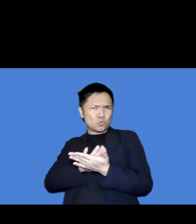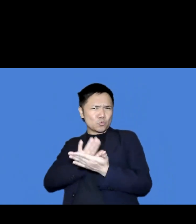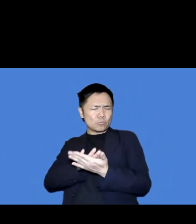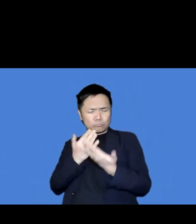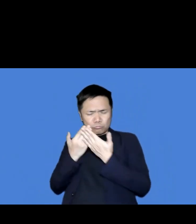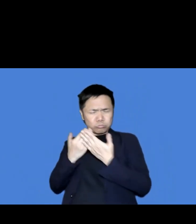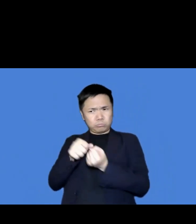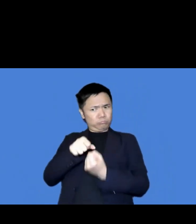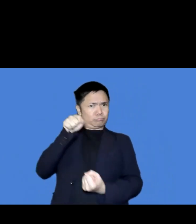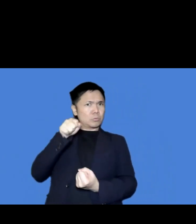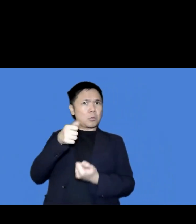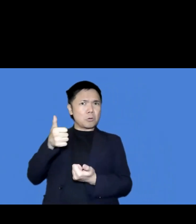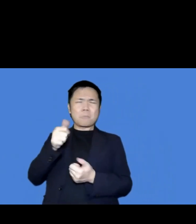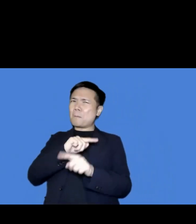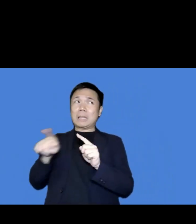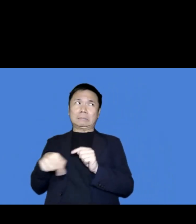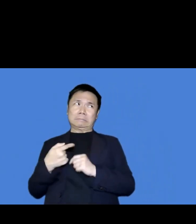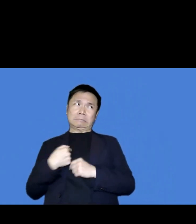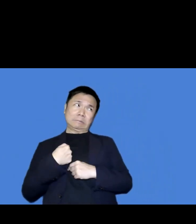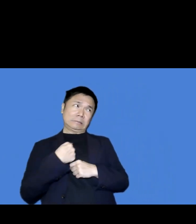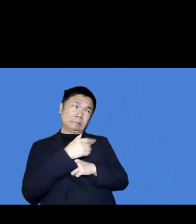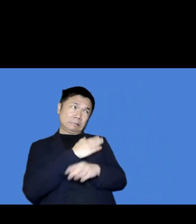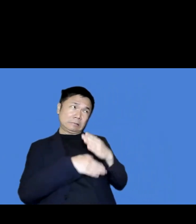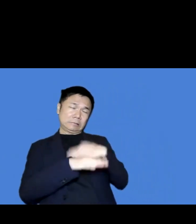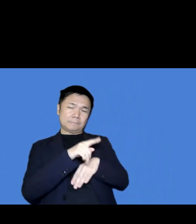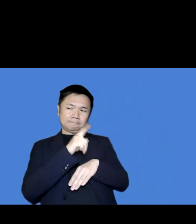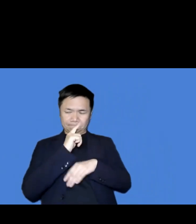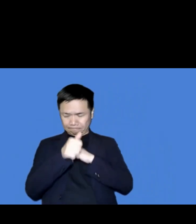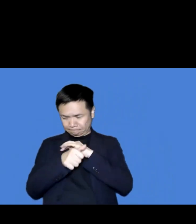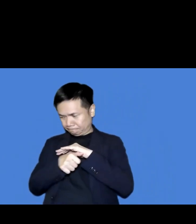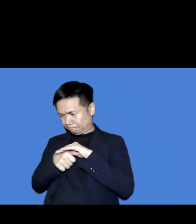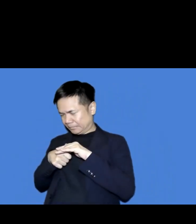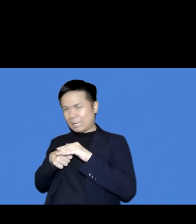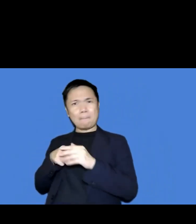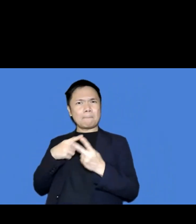to accessibility issues and sometimes due to disability stigma.